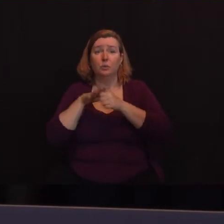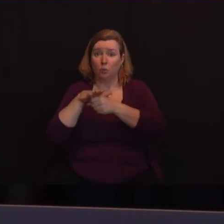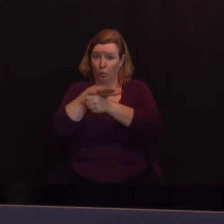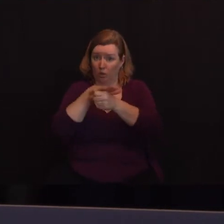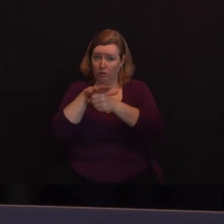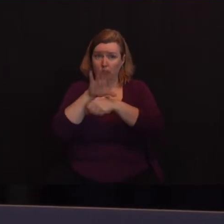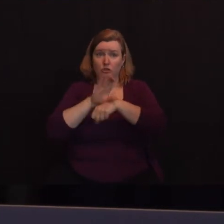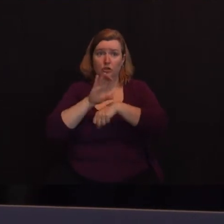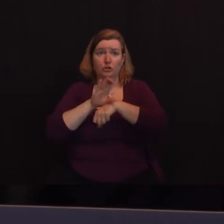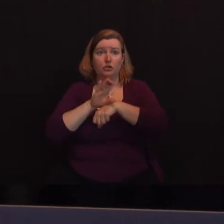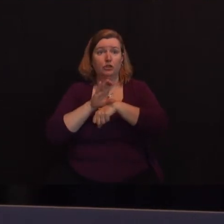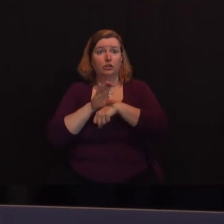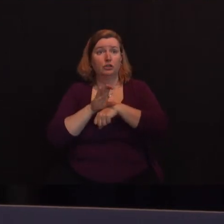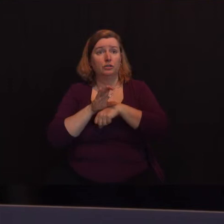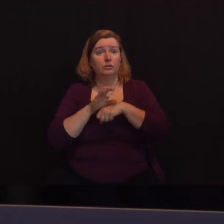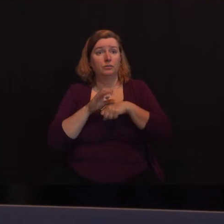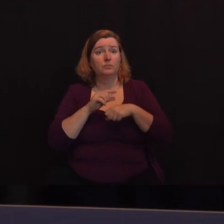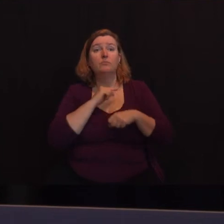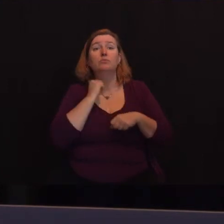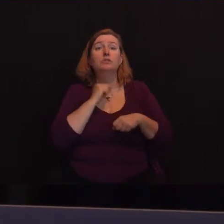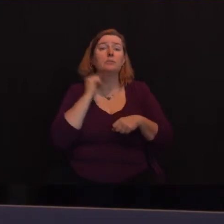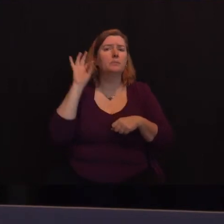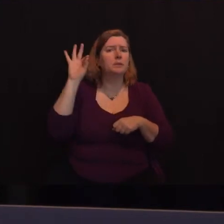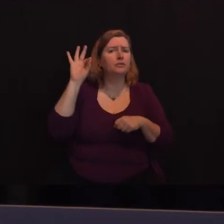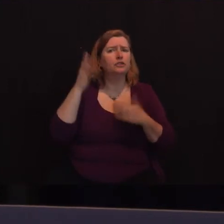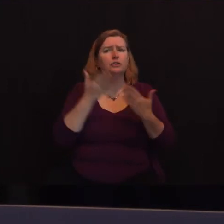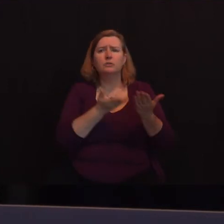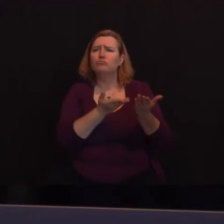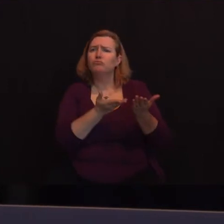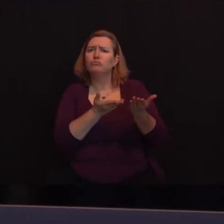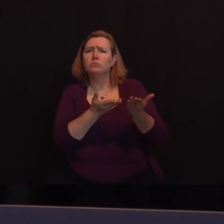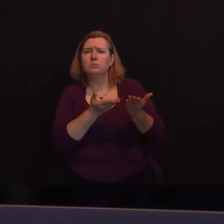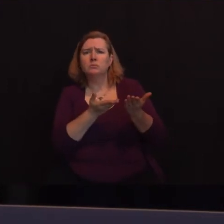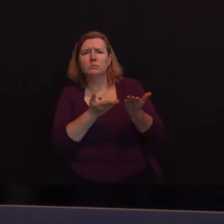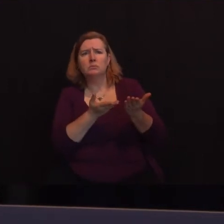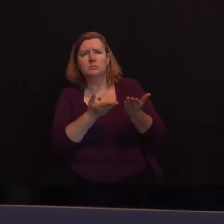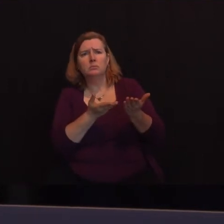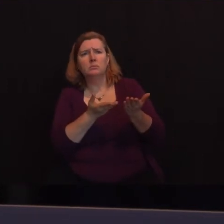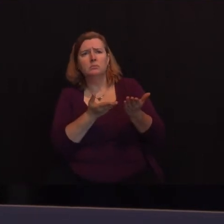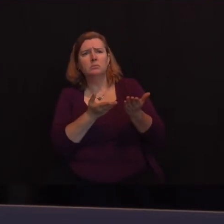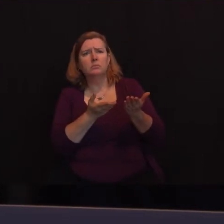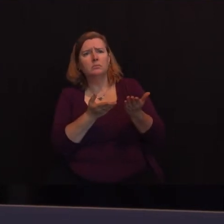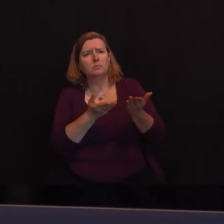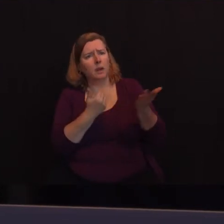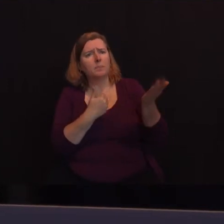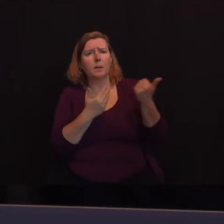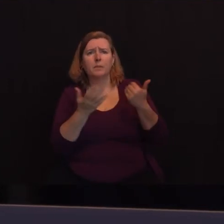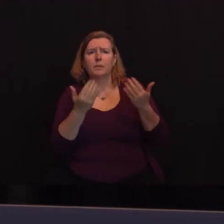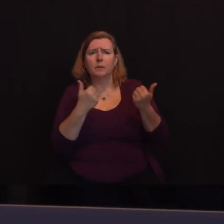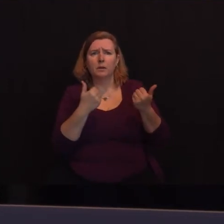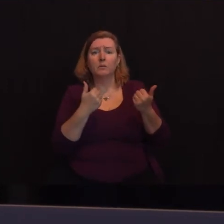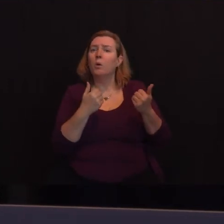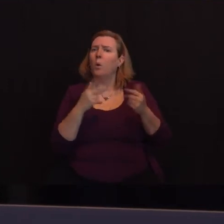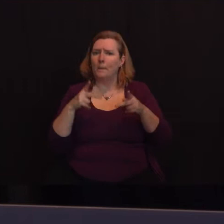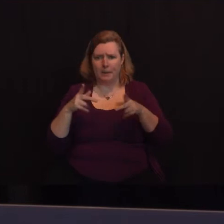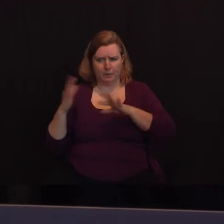faith leaders and elective leaders, calling out to people to get vaccinated. The